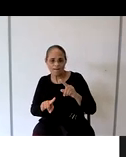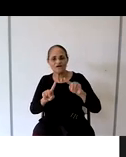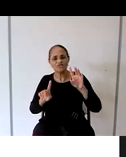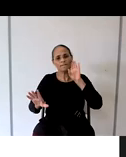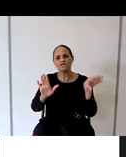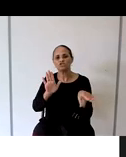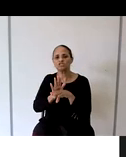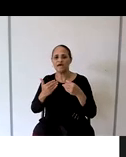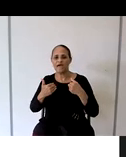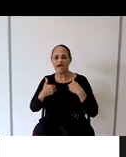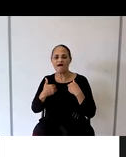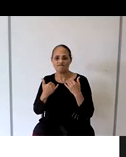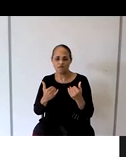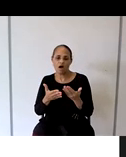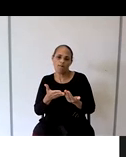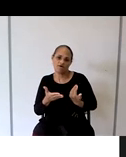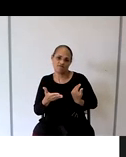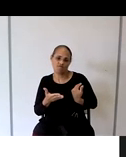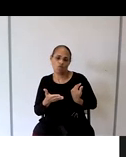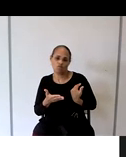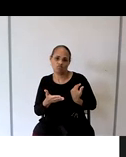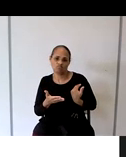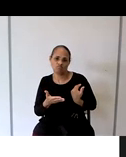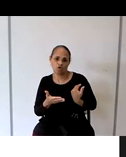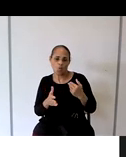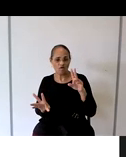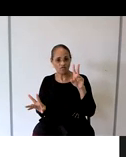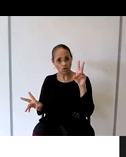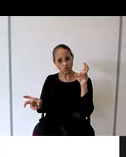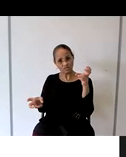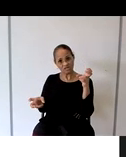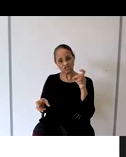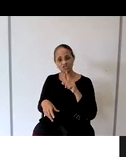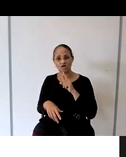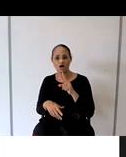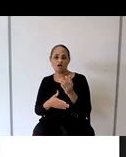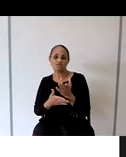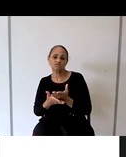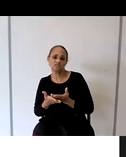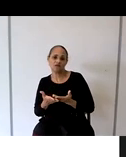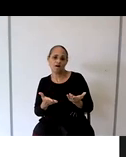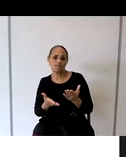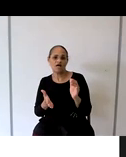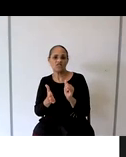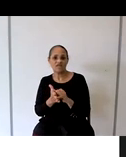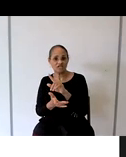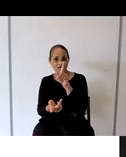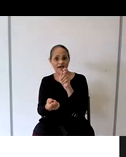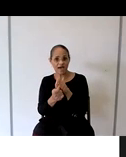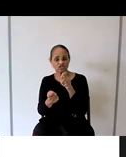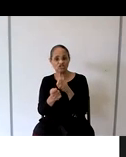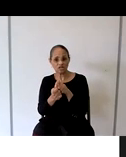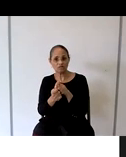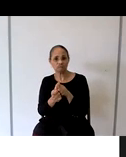on this slide previously with the quotations are some that she actually put up in her presentation as